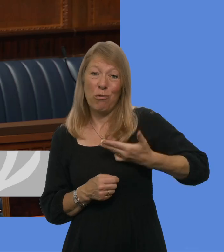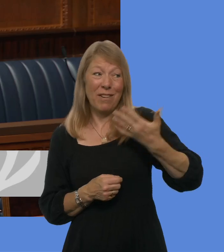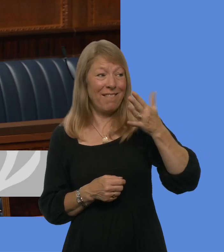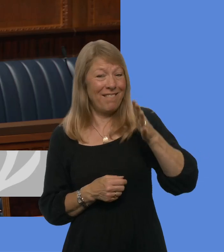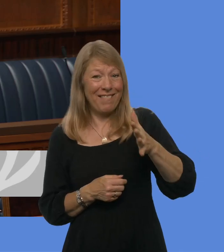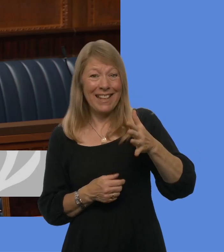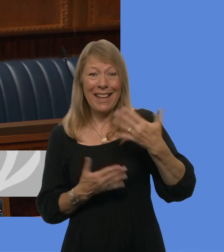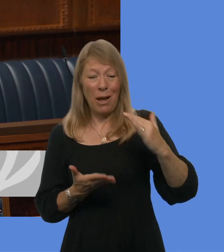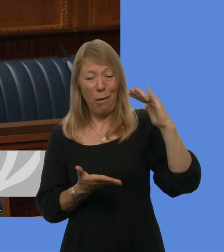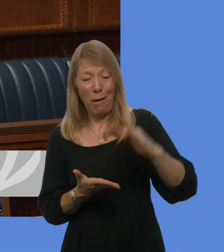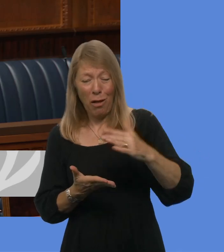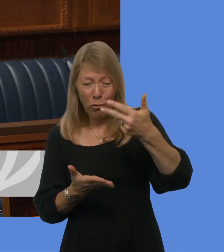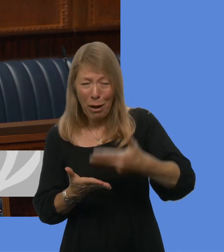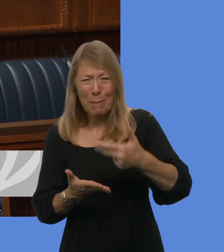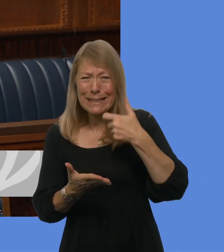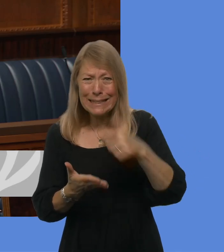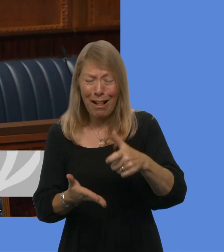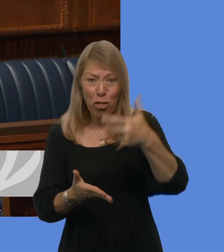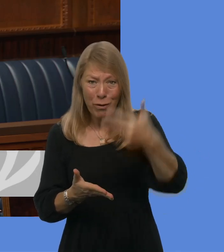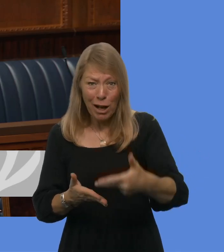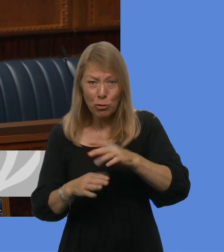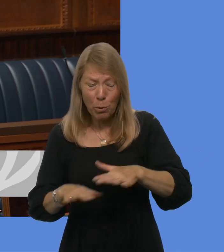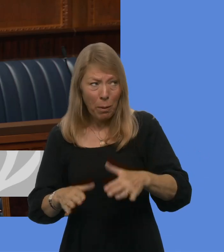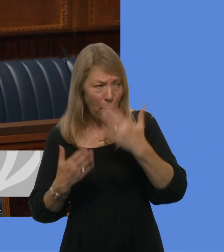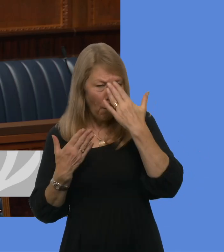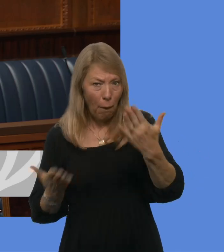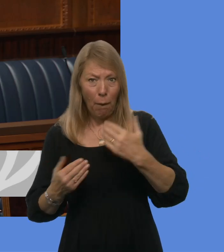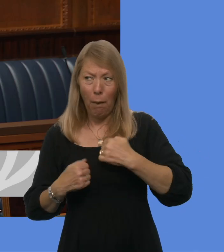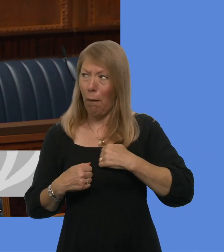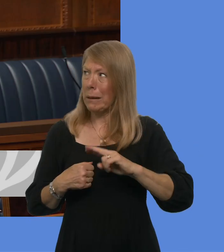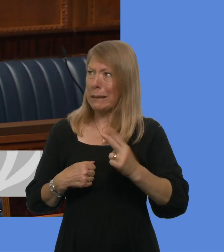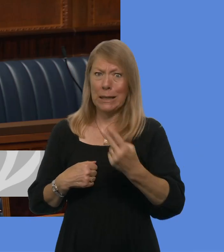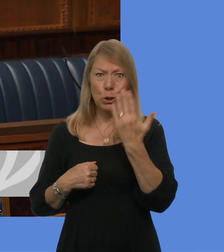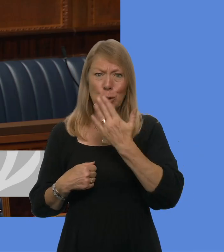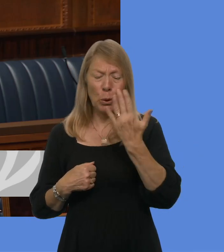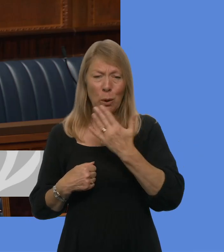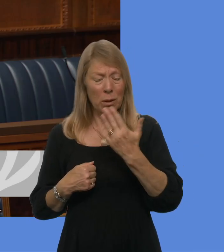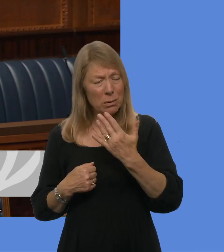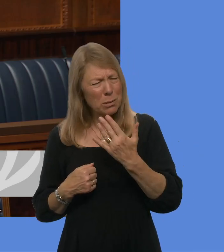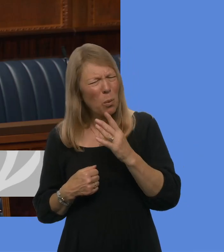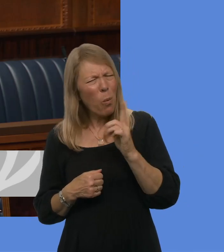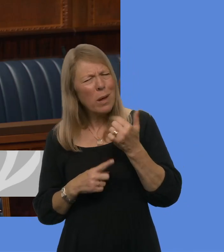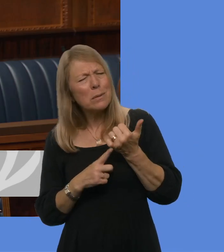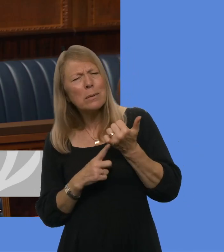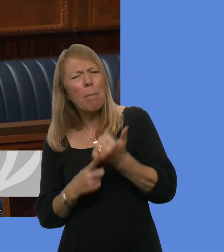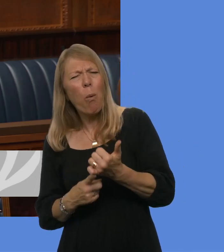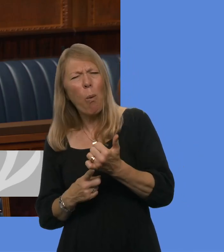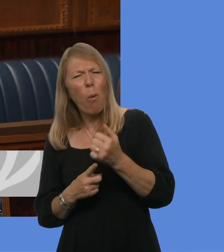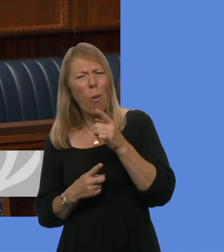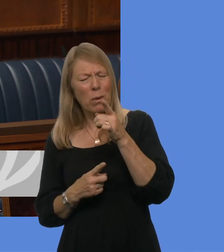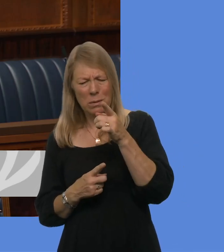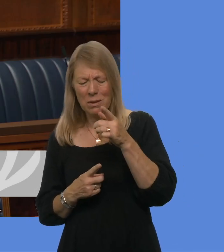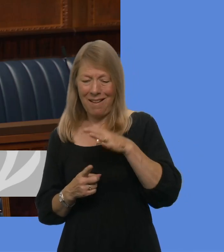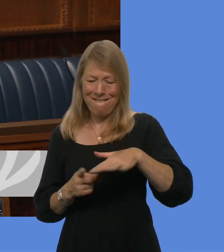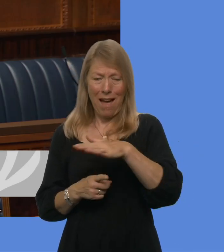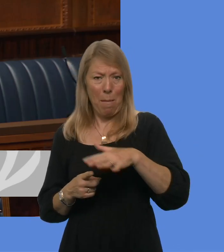300 pupils too many. So can the Minister confirm what support will be provided to those pupils and their families as they may well be facing a scenario where